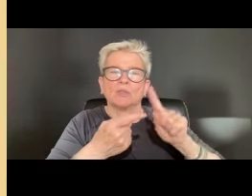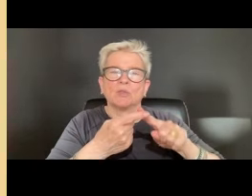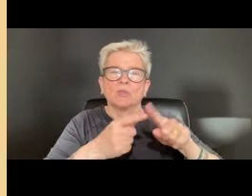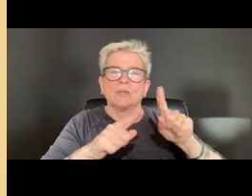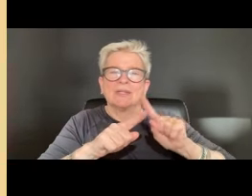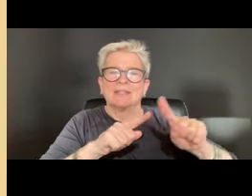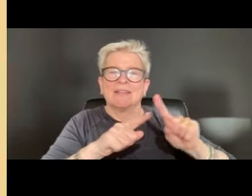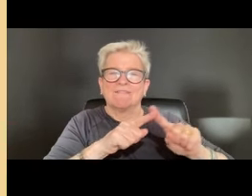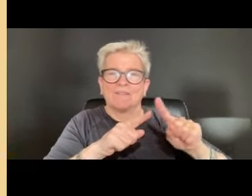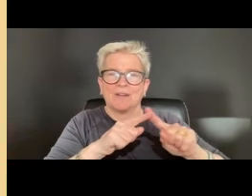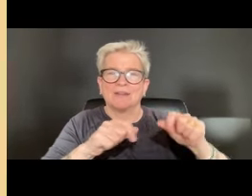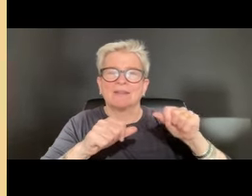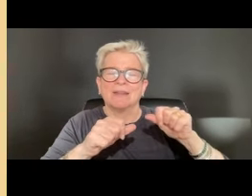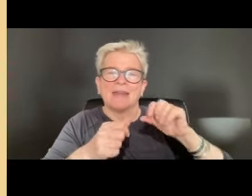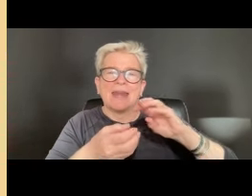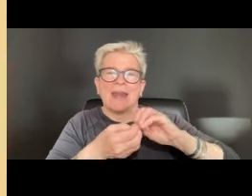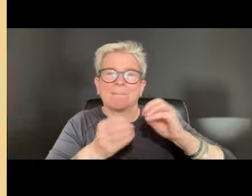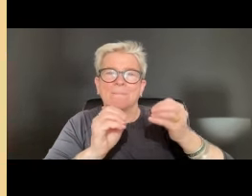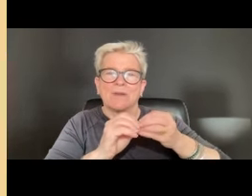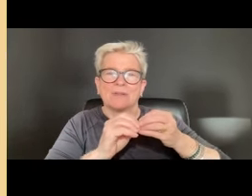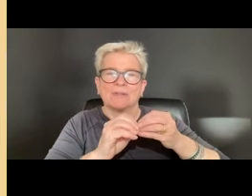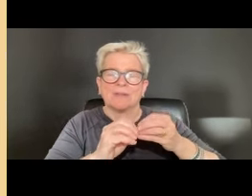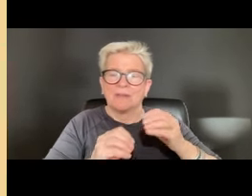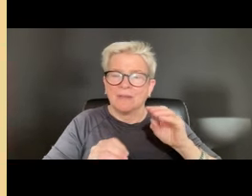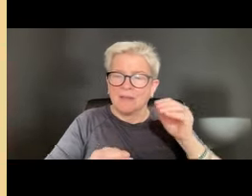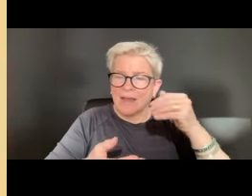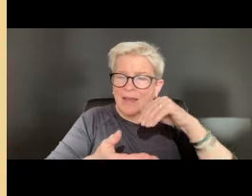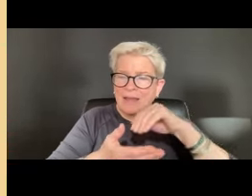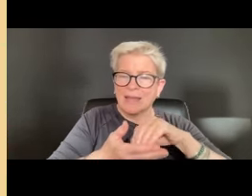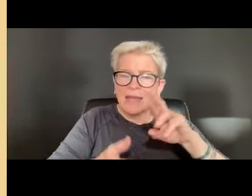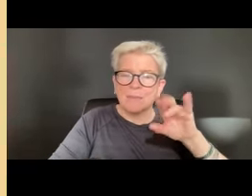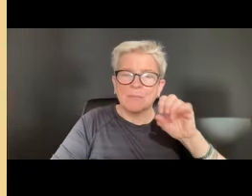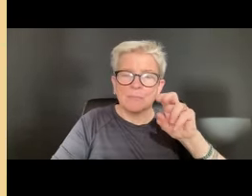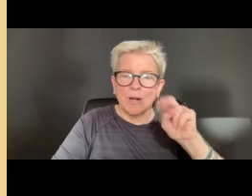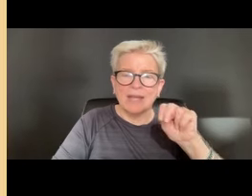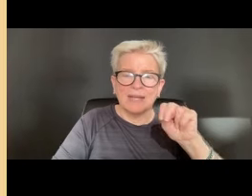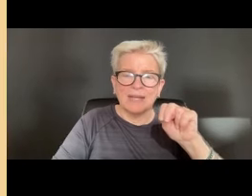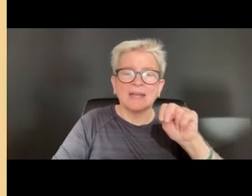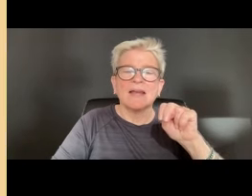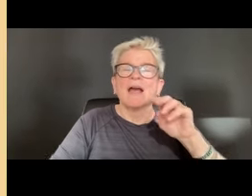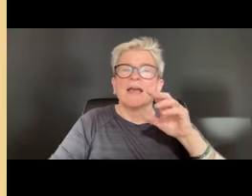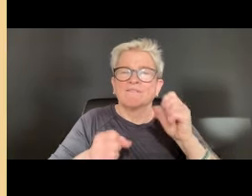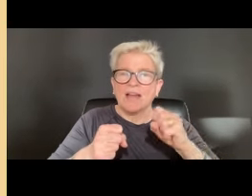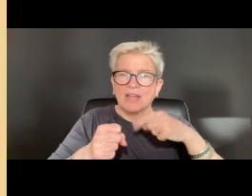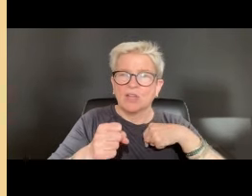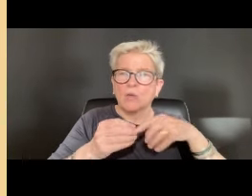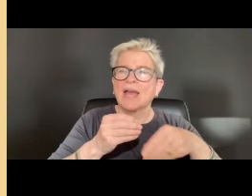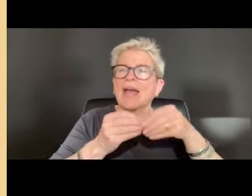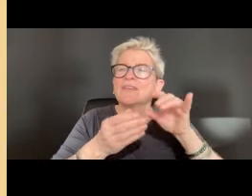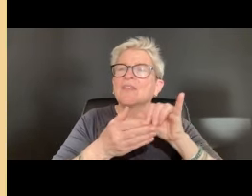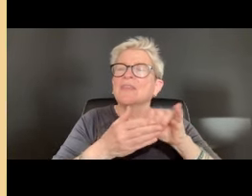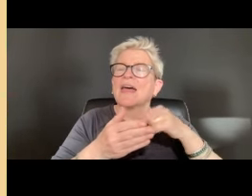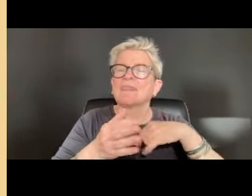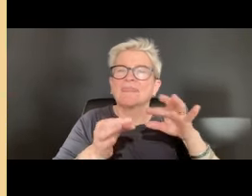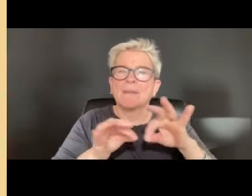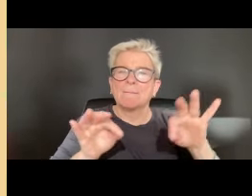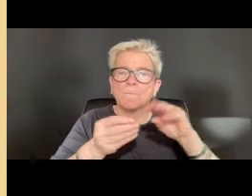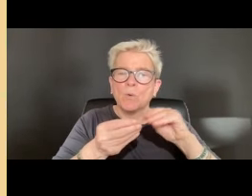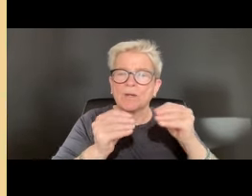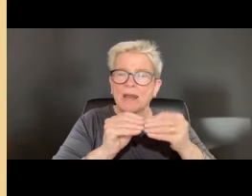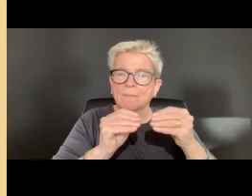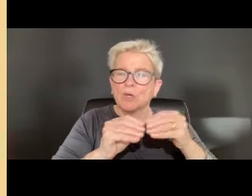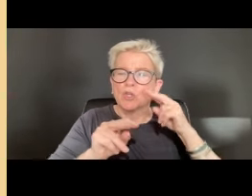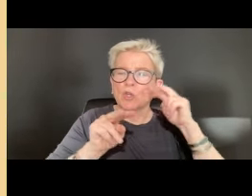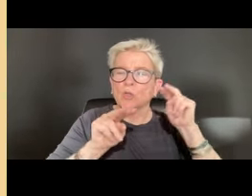scenarios. And for Brennan, again, if I could add to that as well, what's the important number to look at